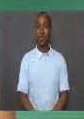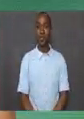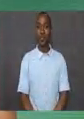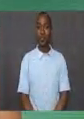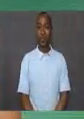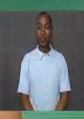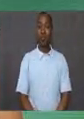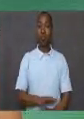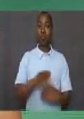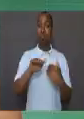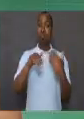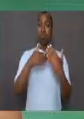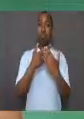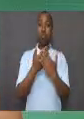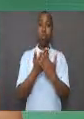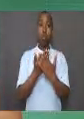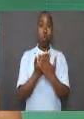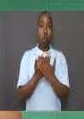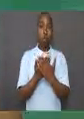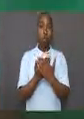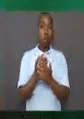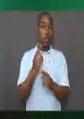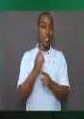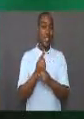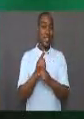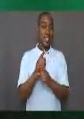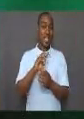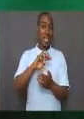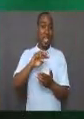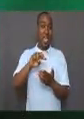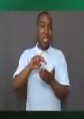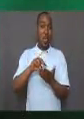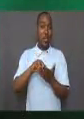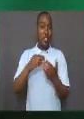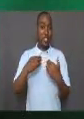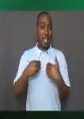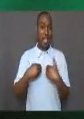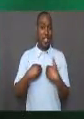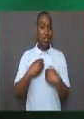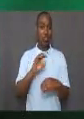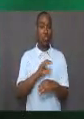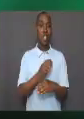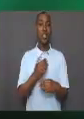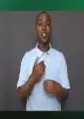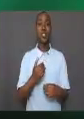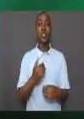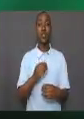Almost all eukaryotic cells have a nucleus, cell